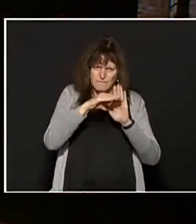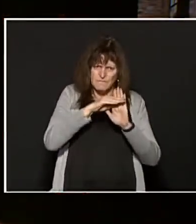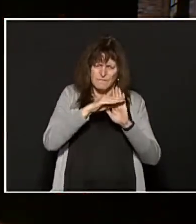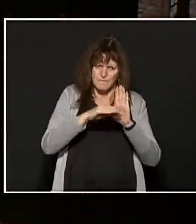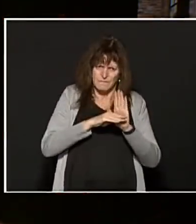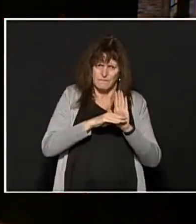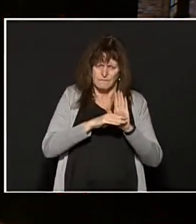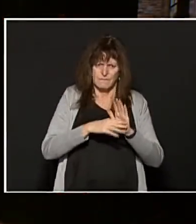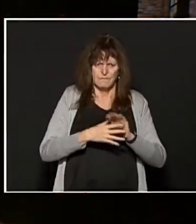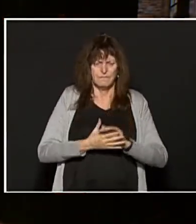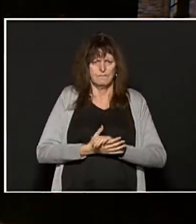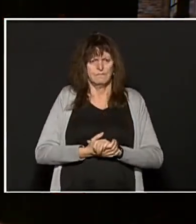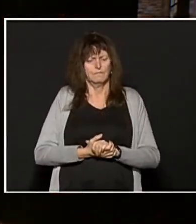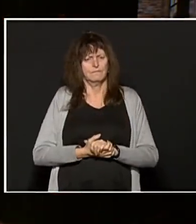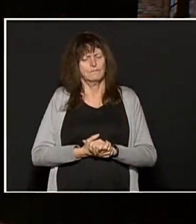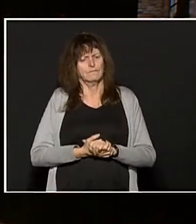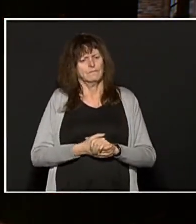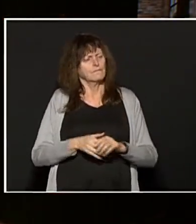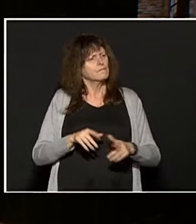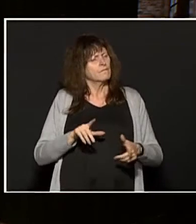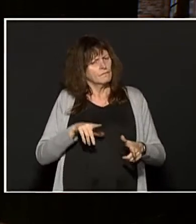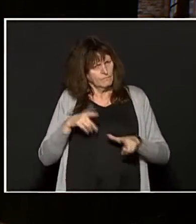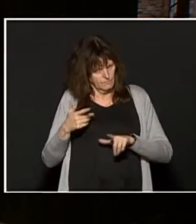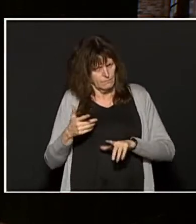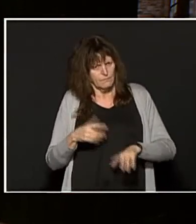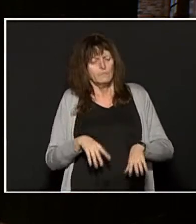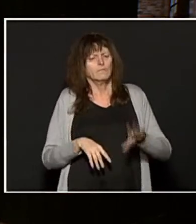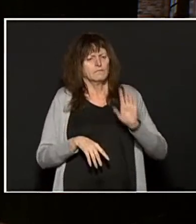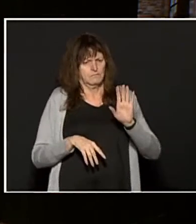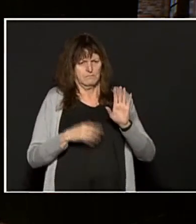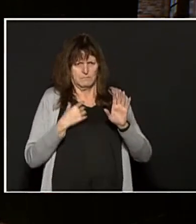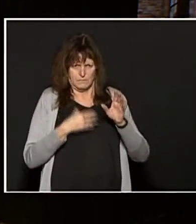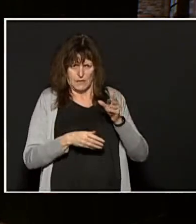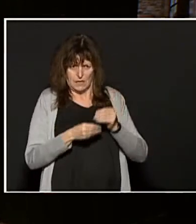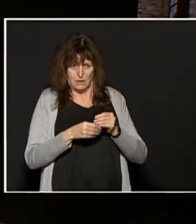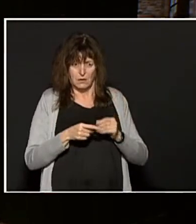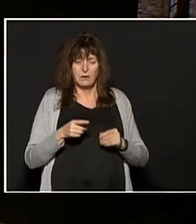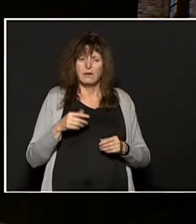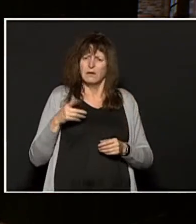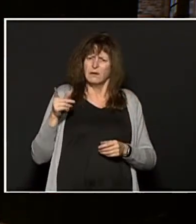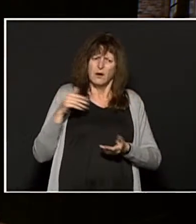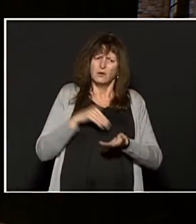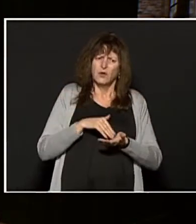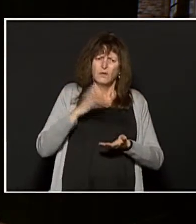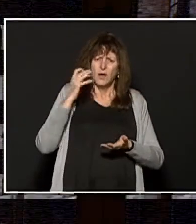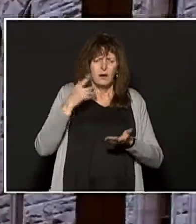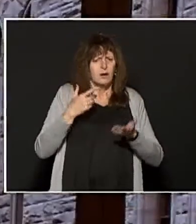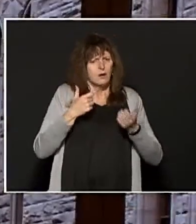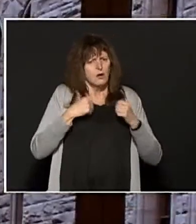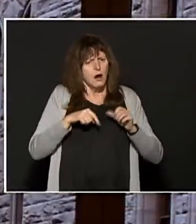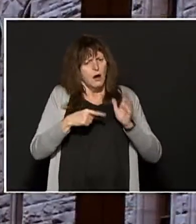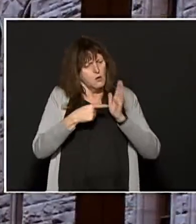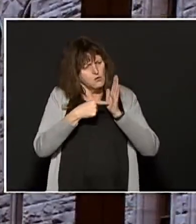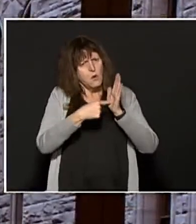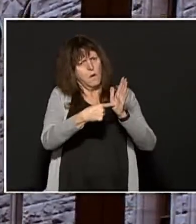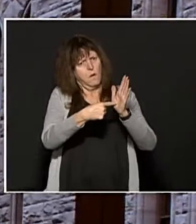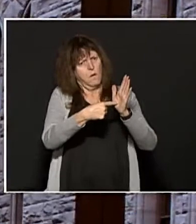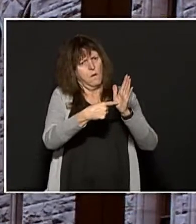trying to show you on the data and graphs, from our projections 2 weeks ago and 4 weeks